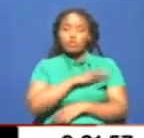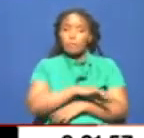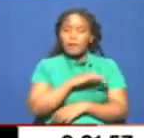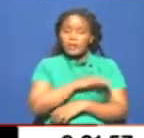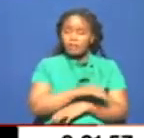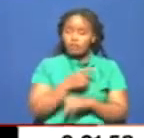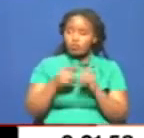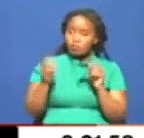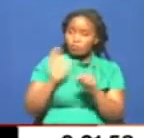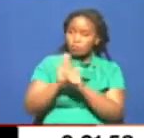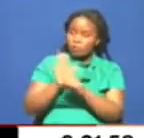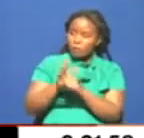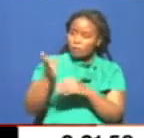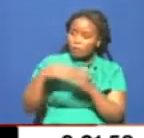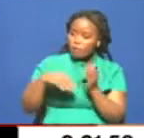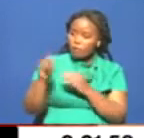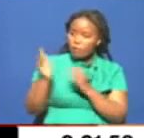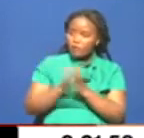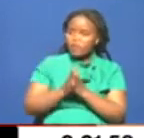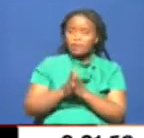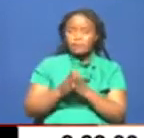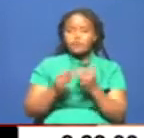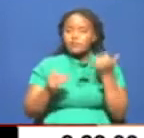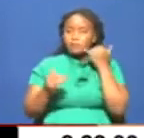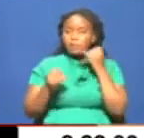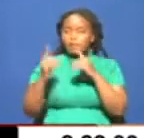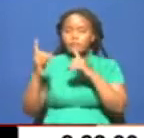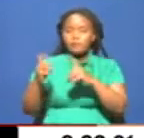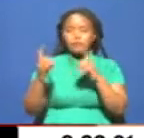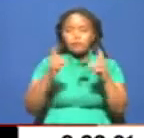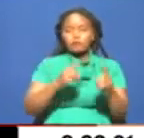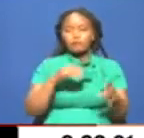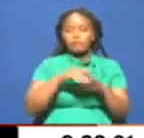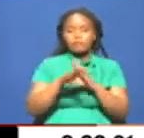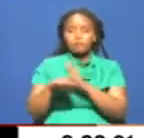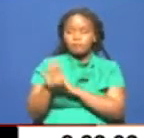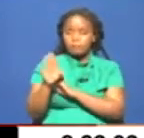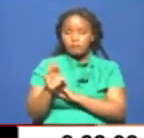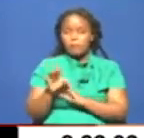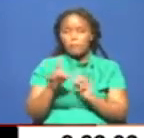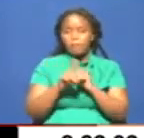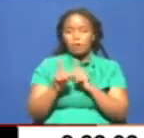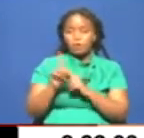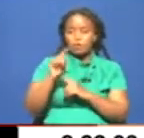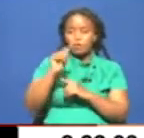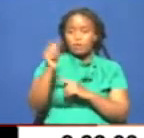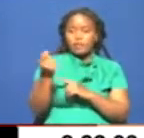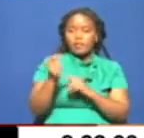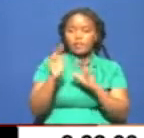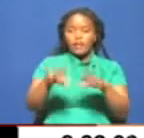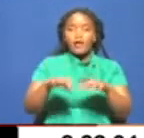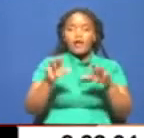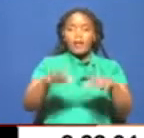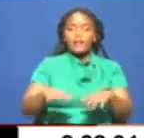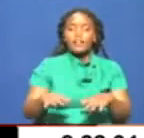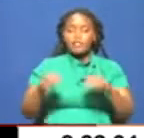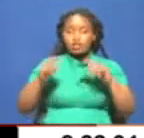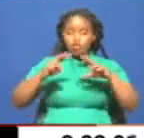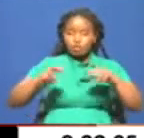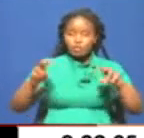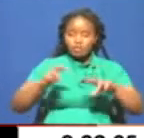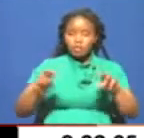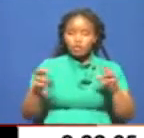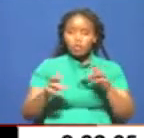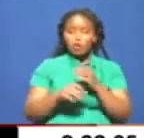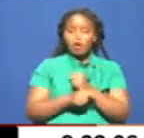satellite and upload smartphone images to access losses. The Kenya Agriculture and Livestock Research Organization Assistant